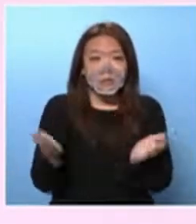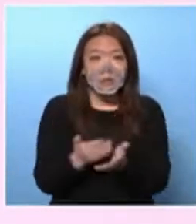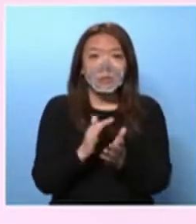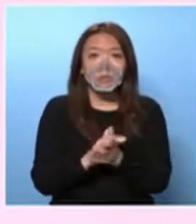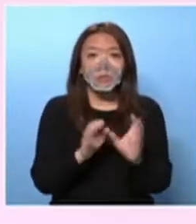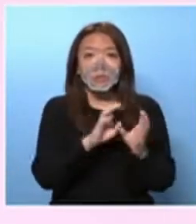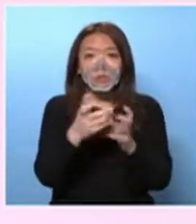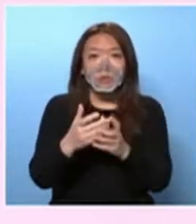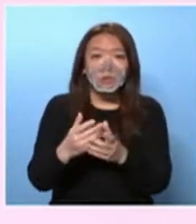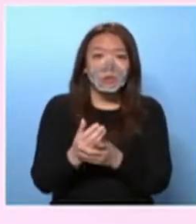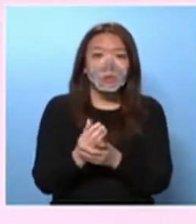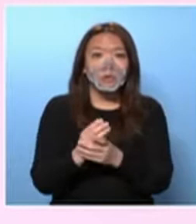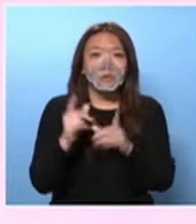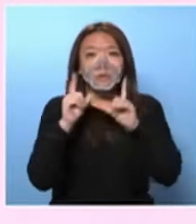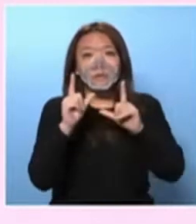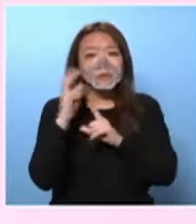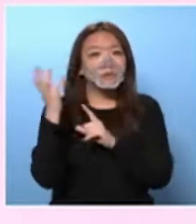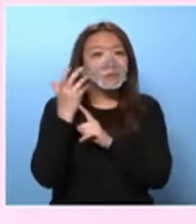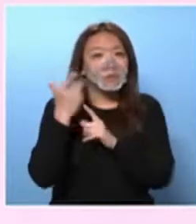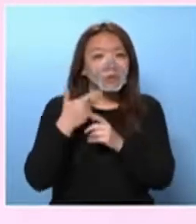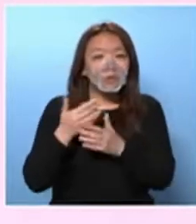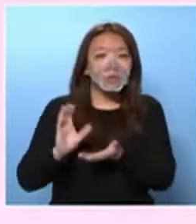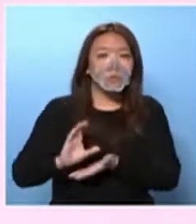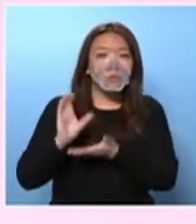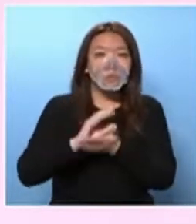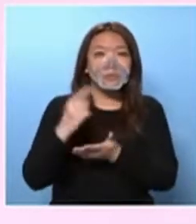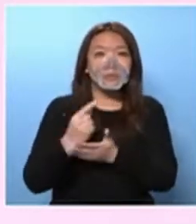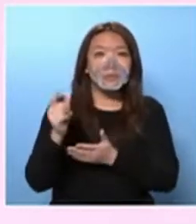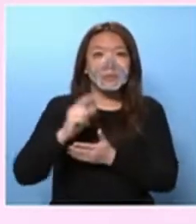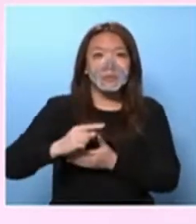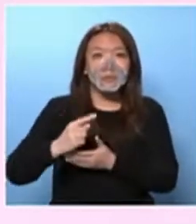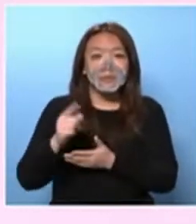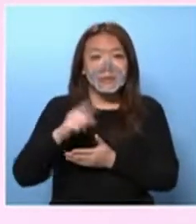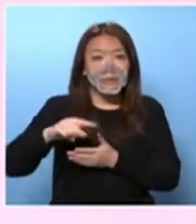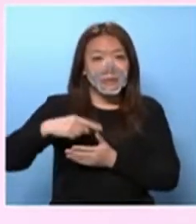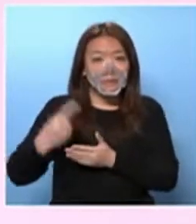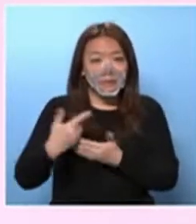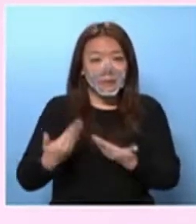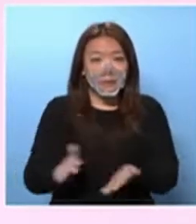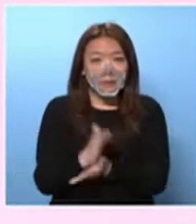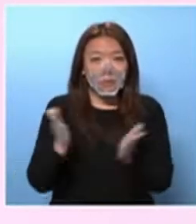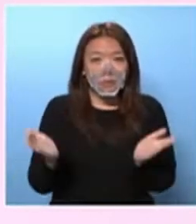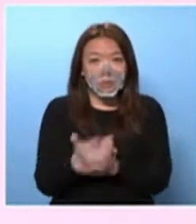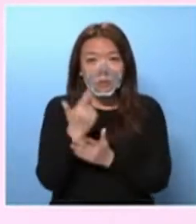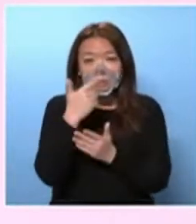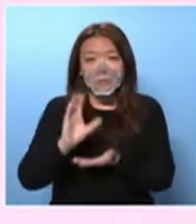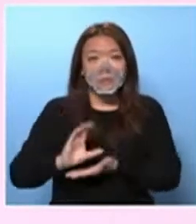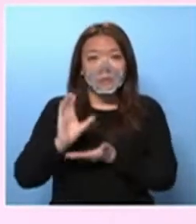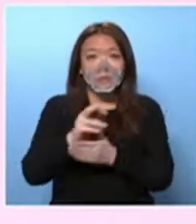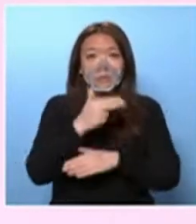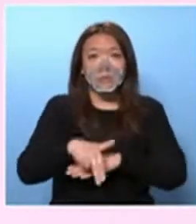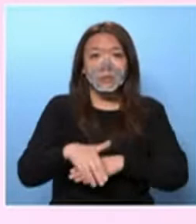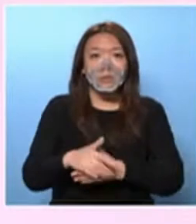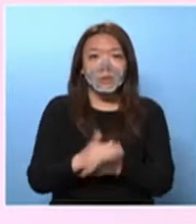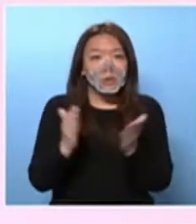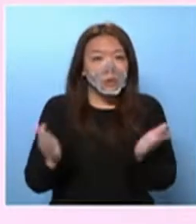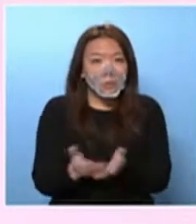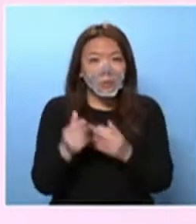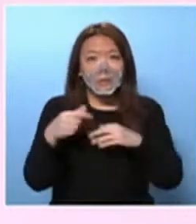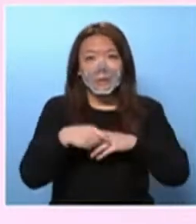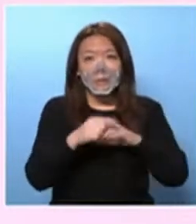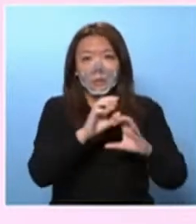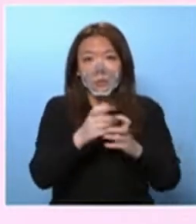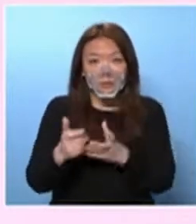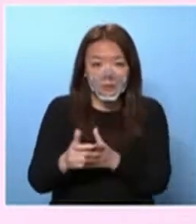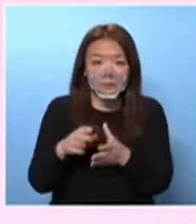industry since its first launch last year. We will allocate a funding of $10 million for launching a new round of the scheme this year. The aim